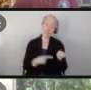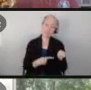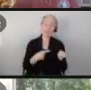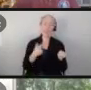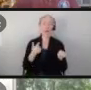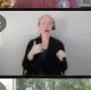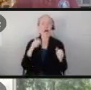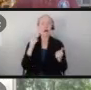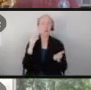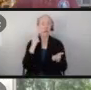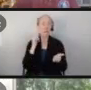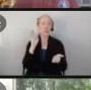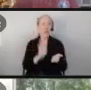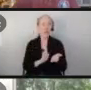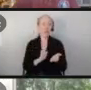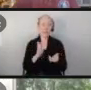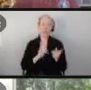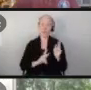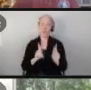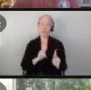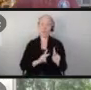fewer humans, right?